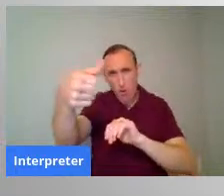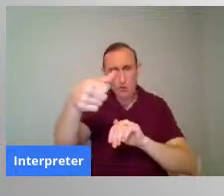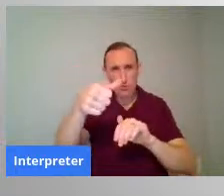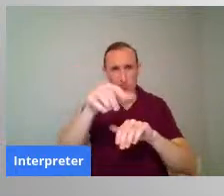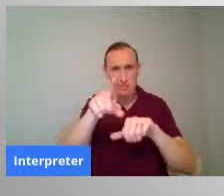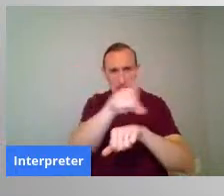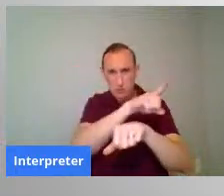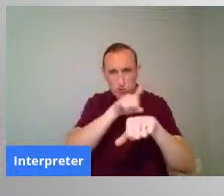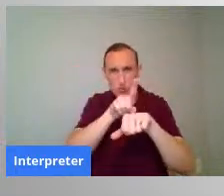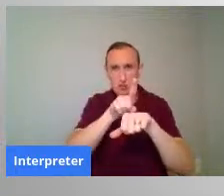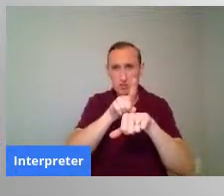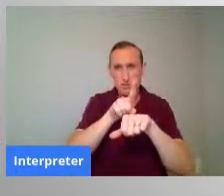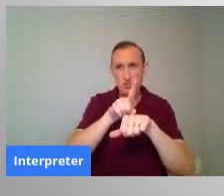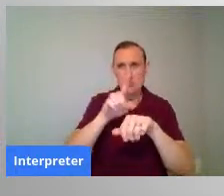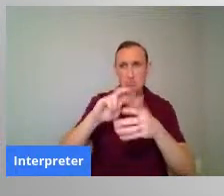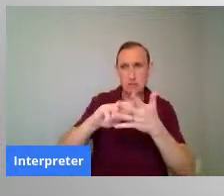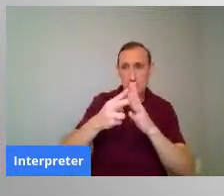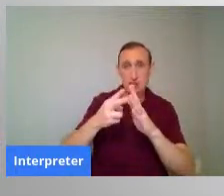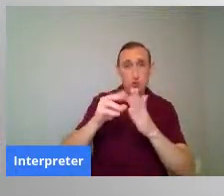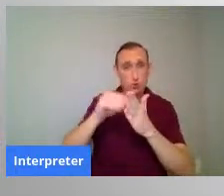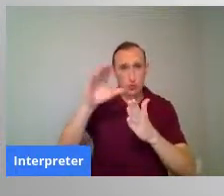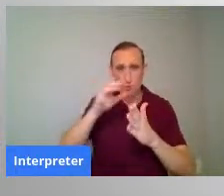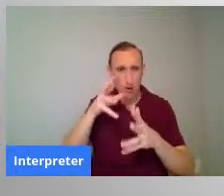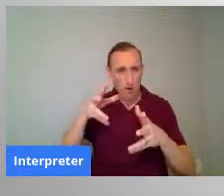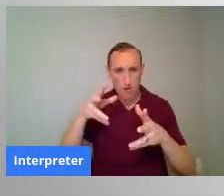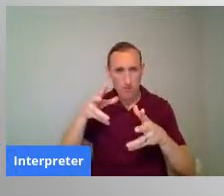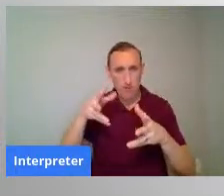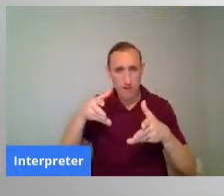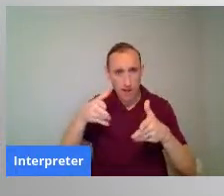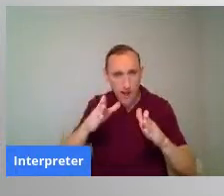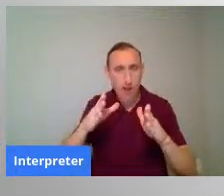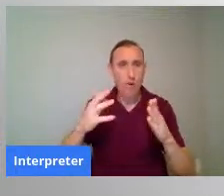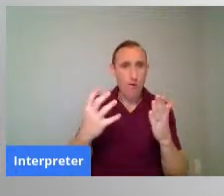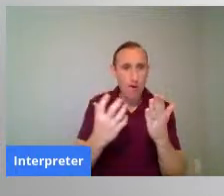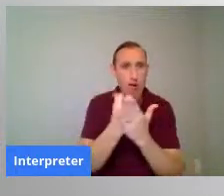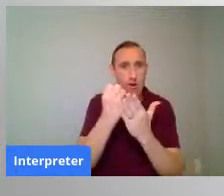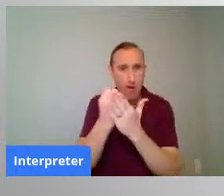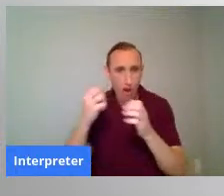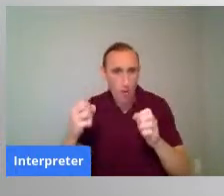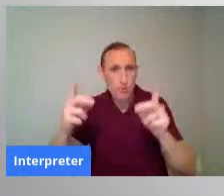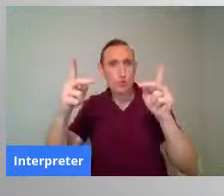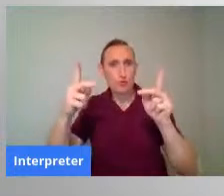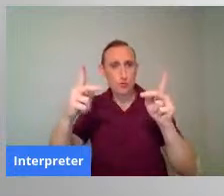have for participating in programs in the summer.